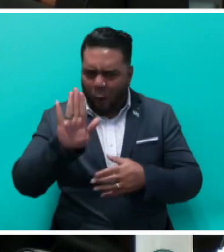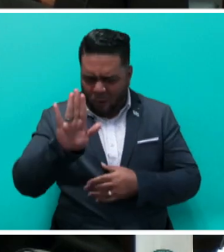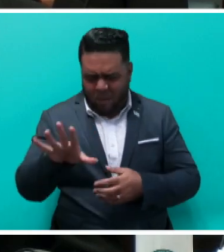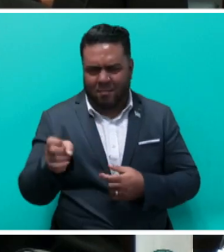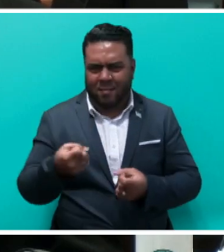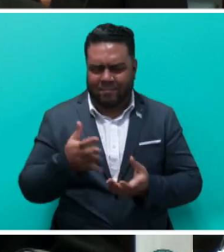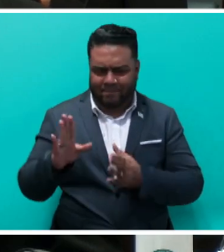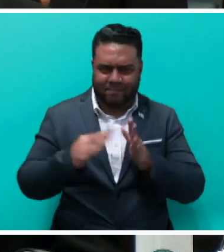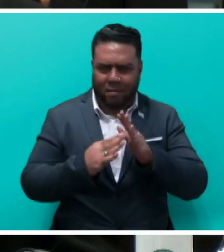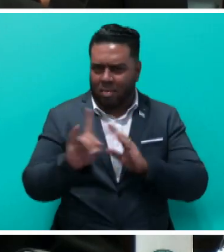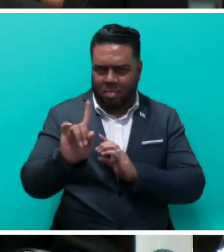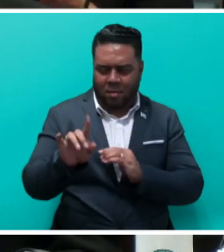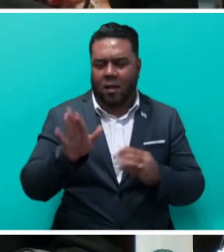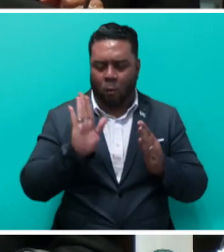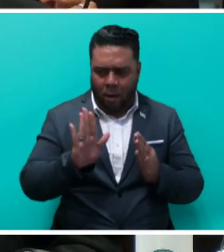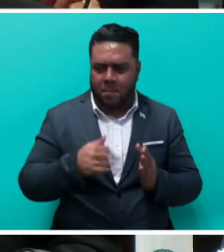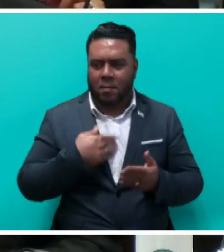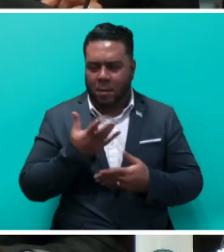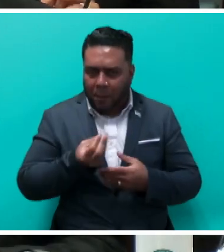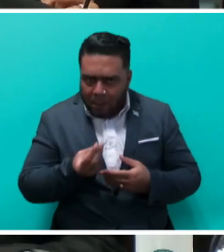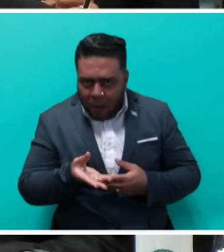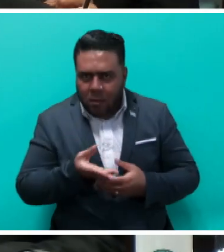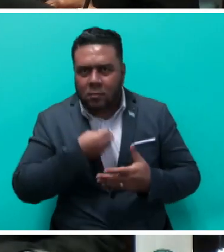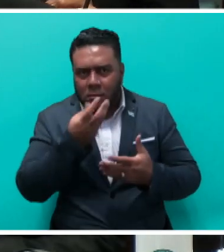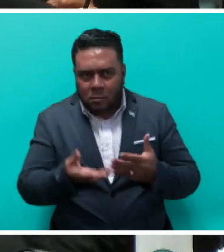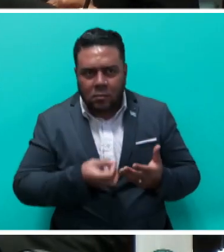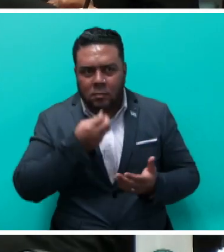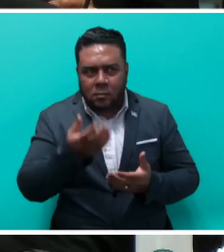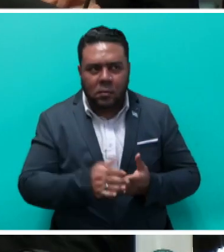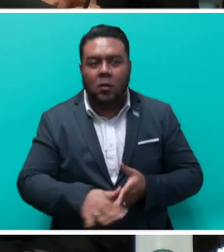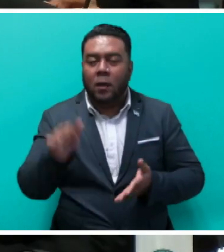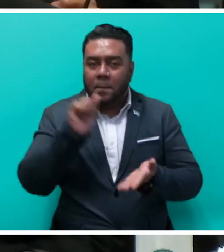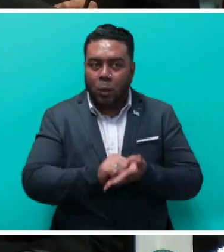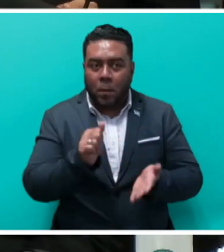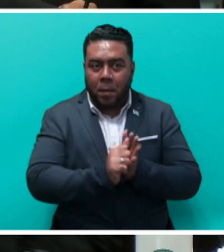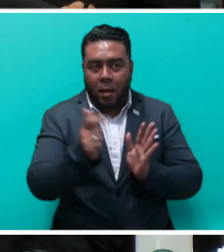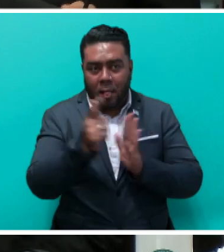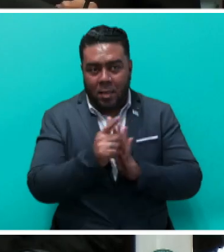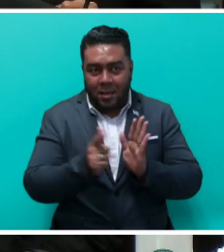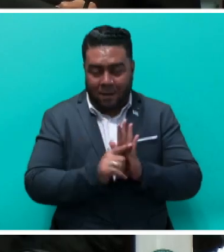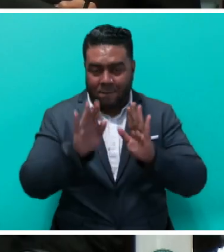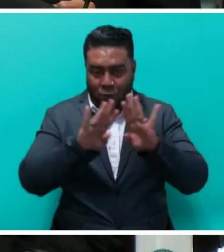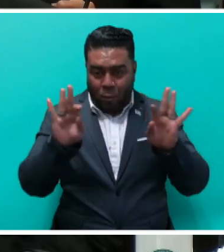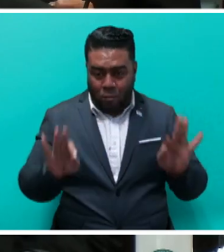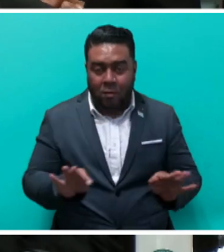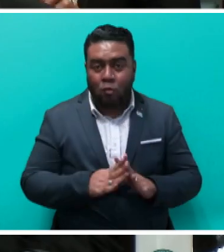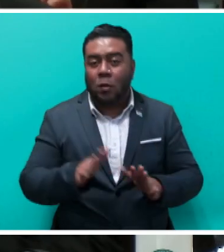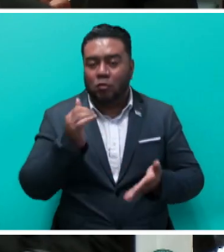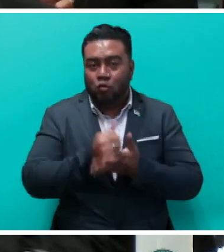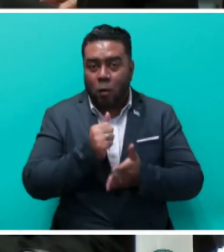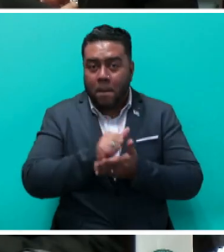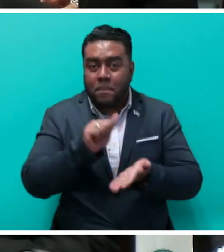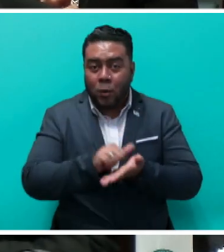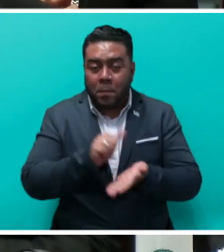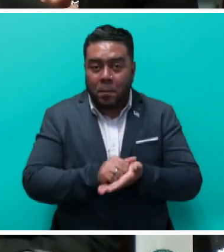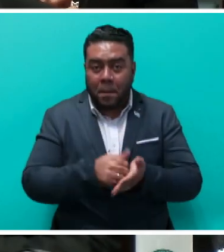that for budget execution, but within a proper legal framework to ensure proper management,